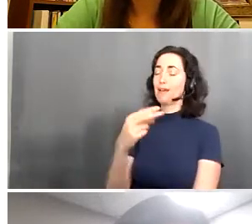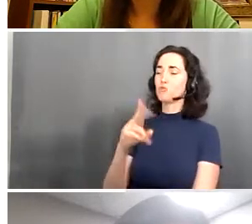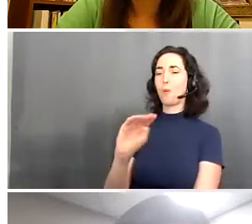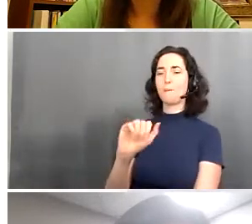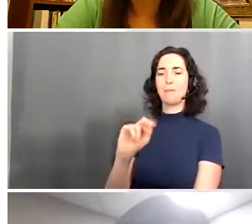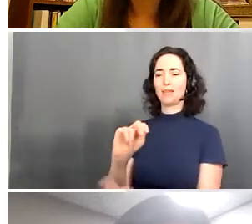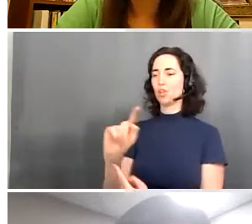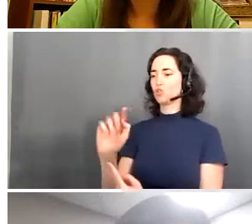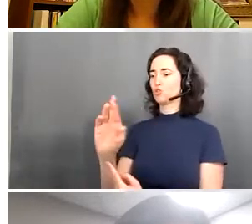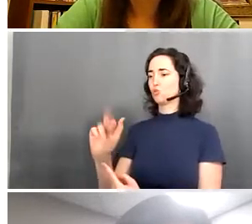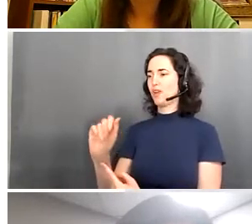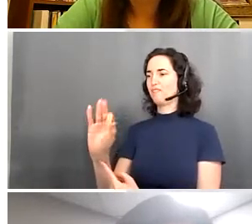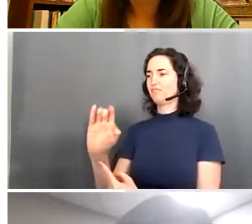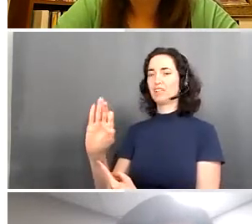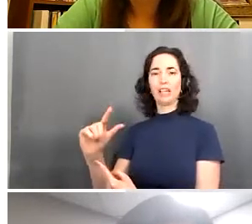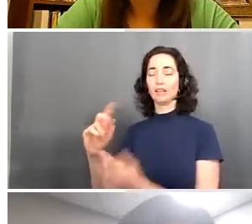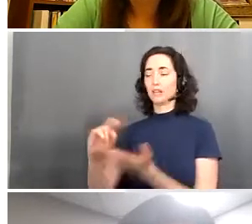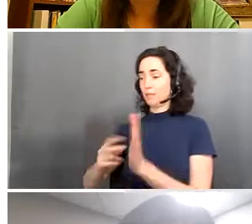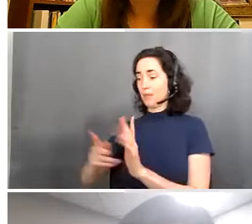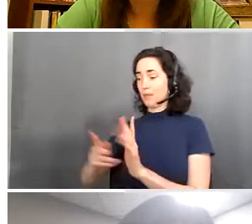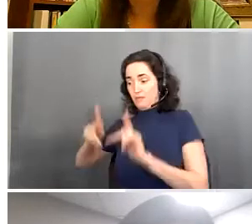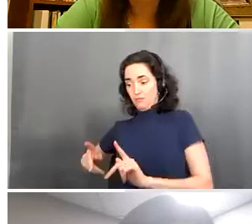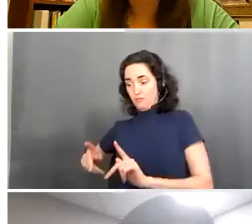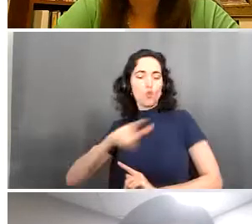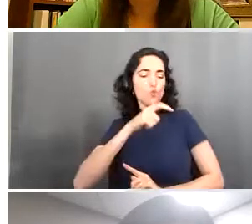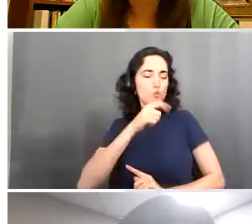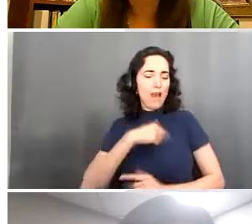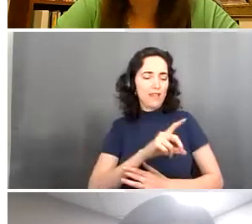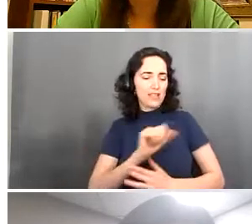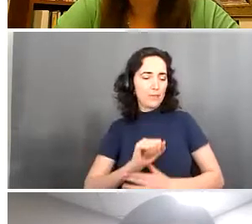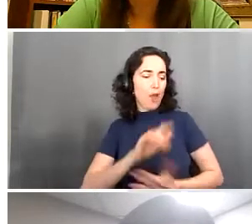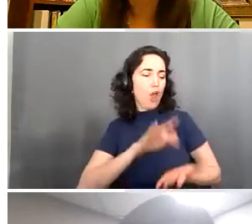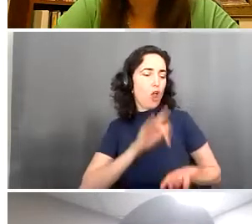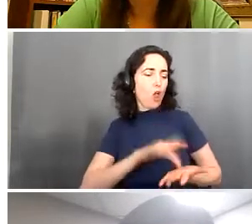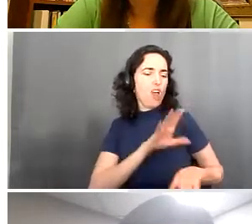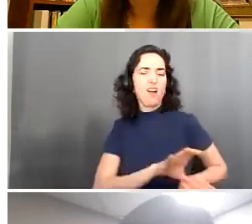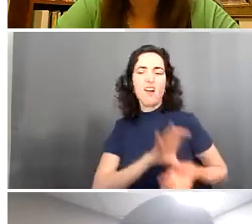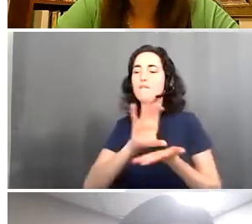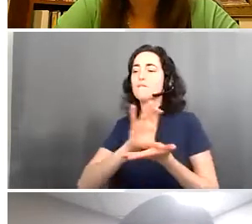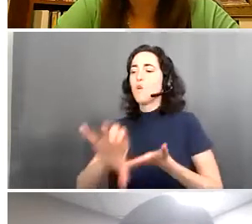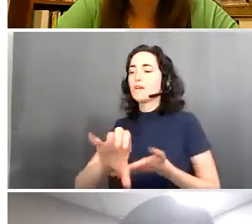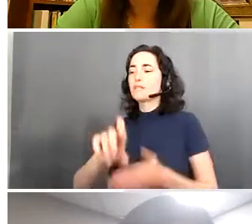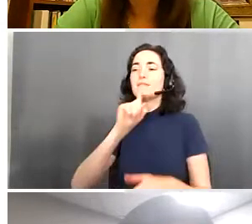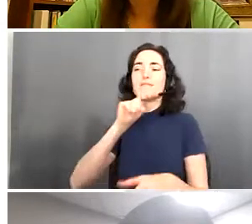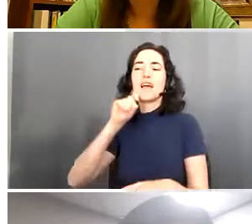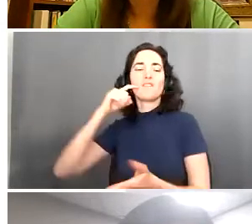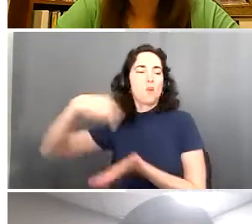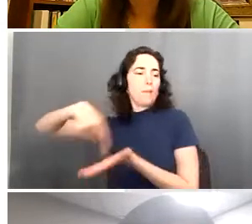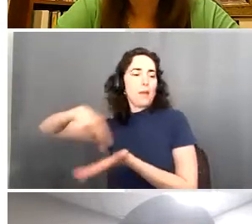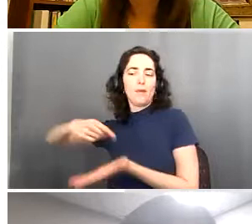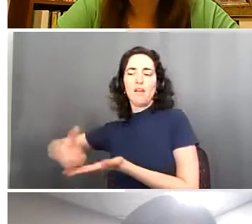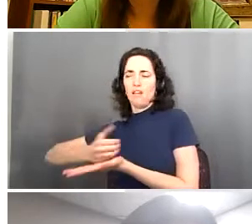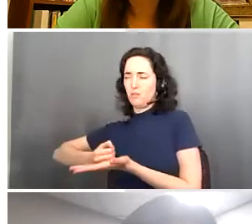bill that we wanted to know a little bit more about before we made a recommendation on it. in terms of